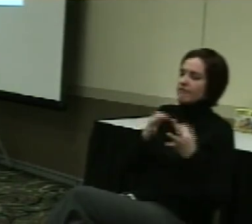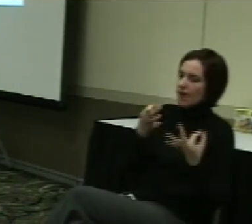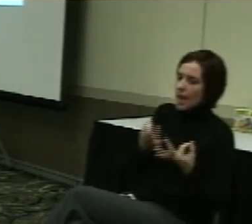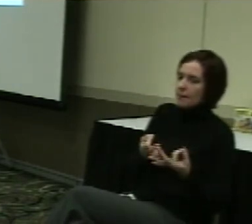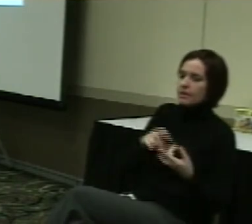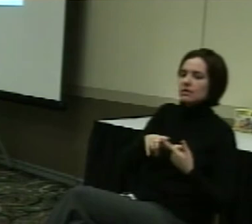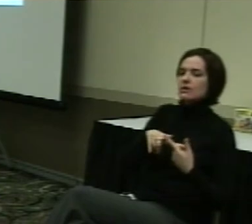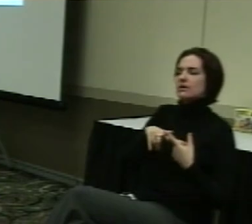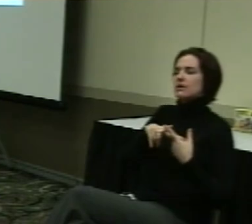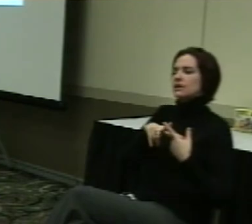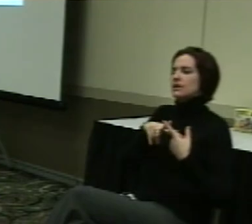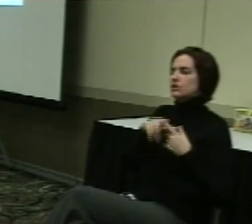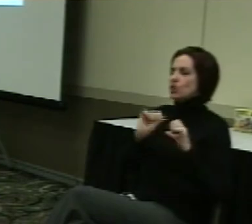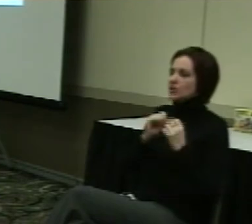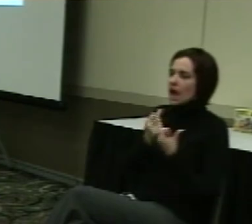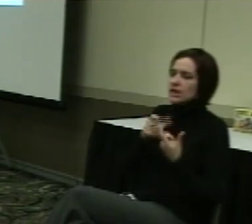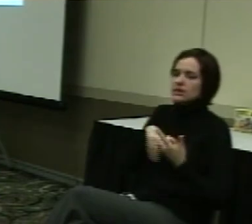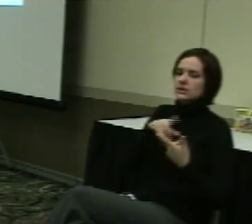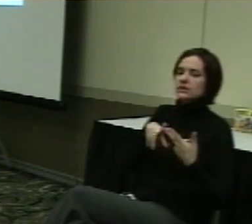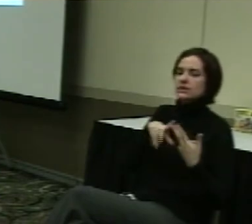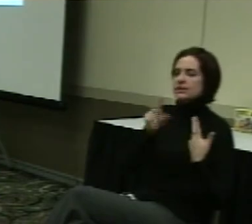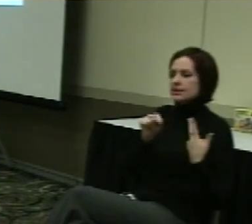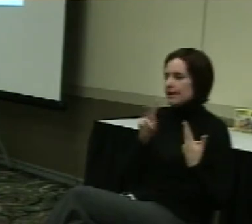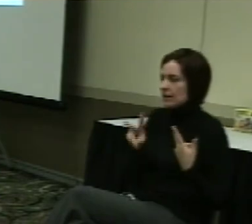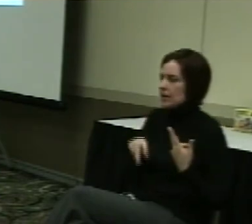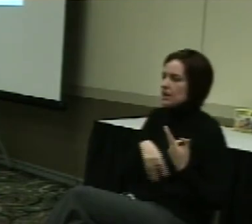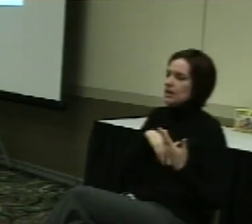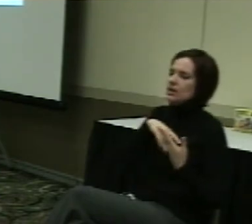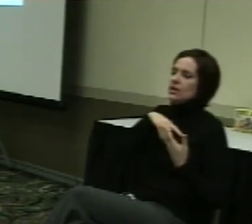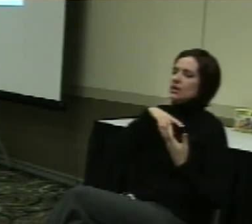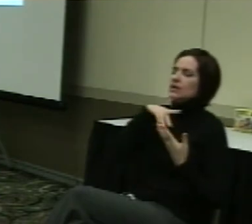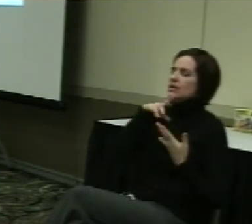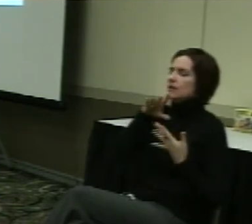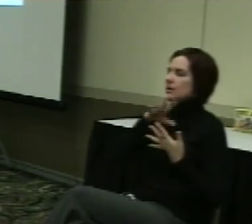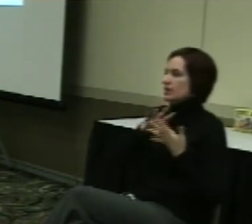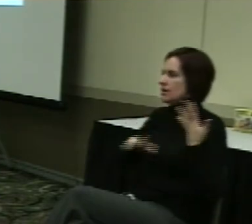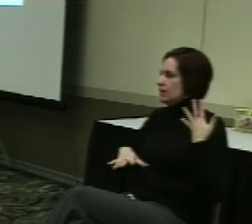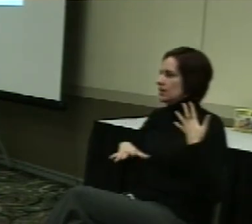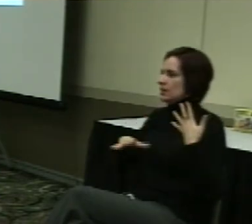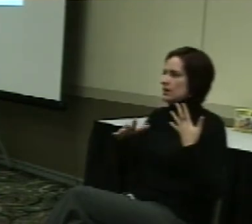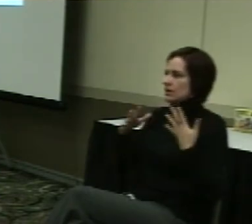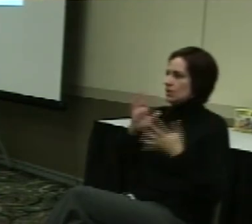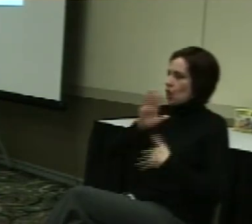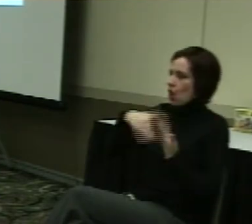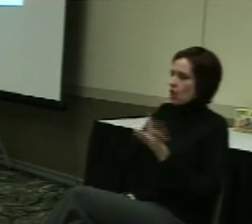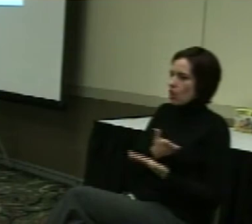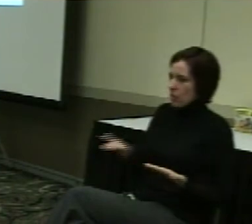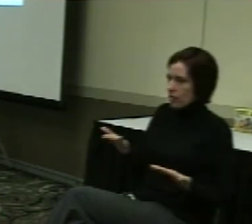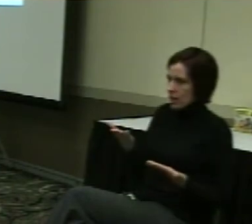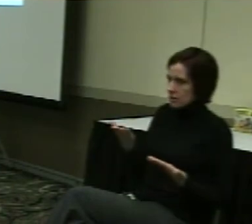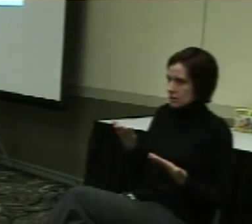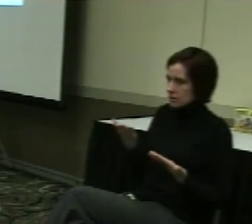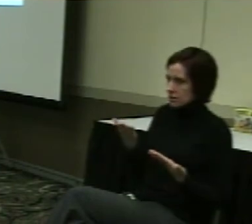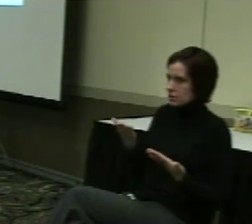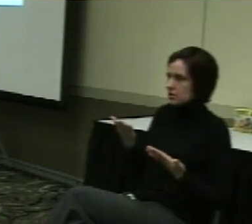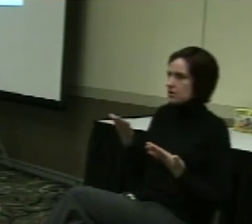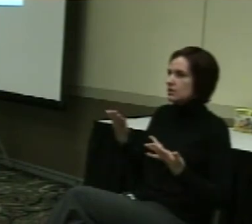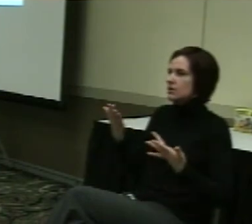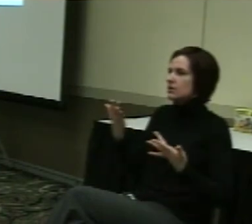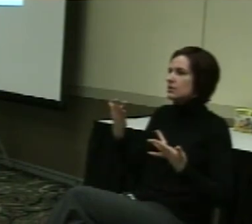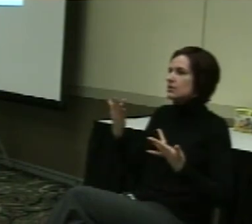the society. It's the television. It's the, you know, the life, the socioeconomic. So all of those variables. You're concerned more